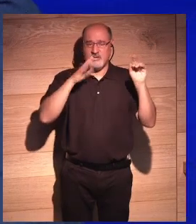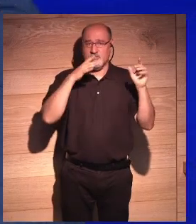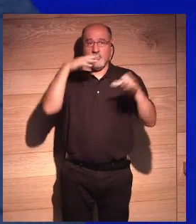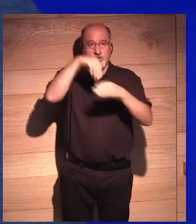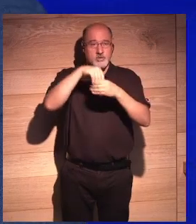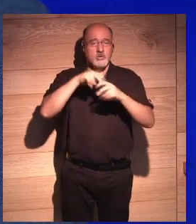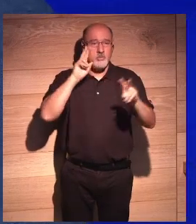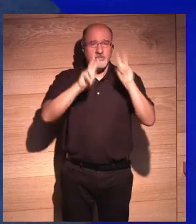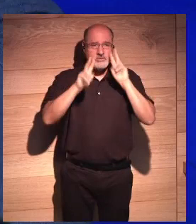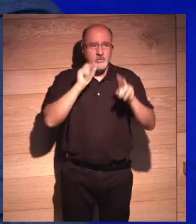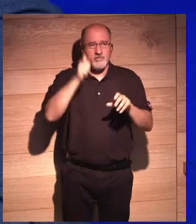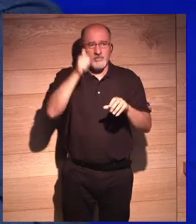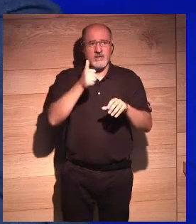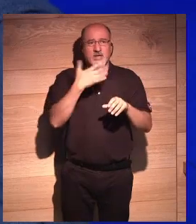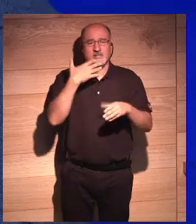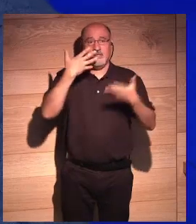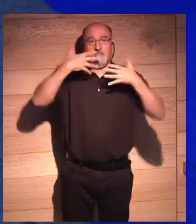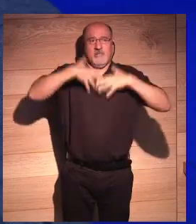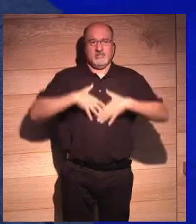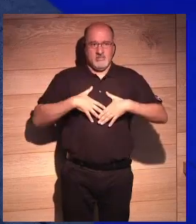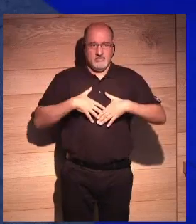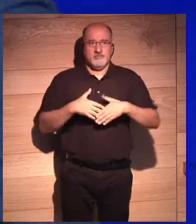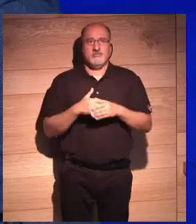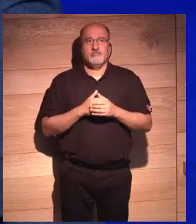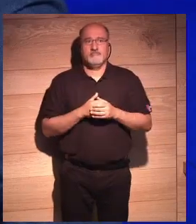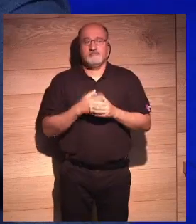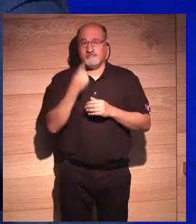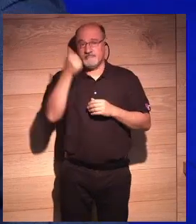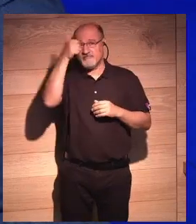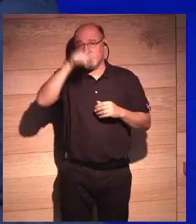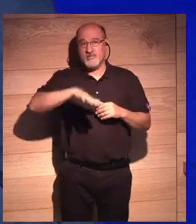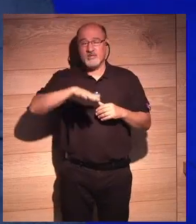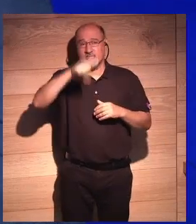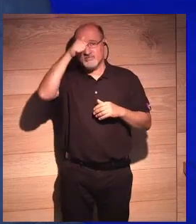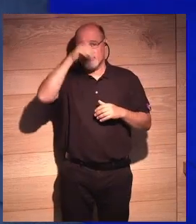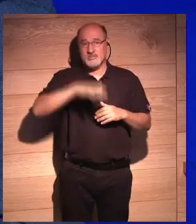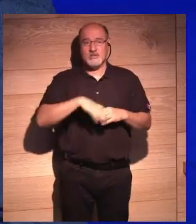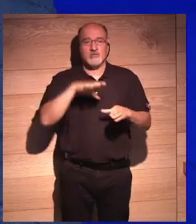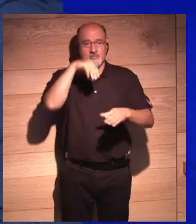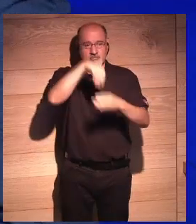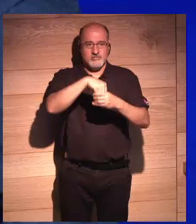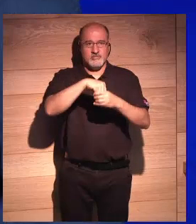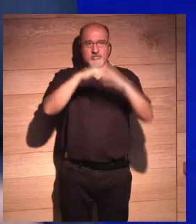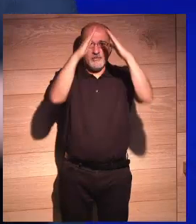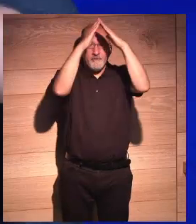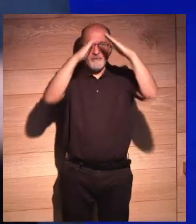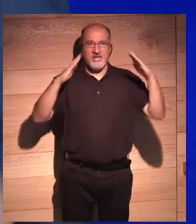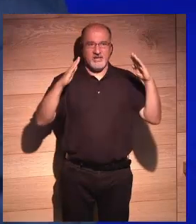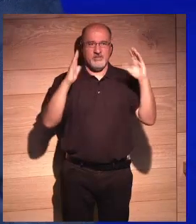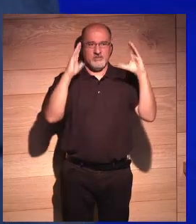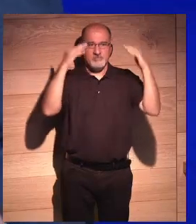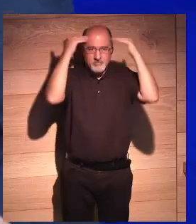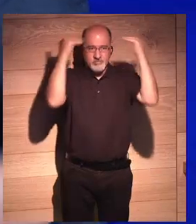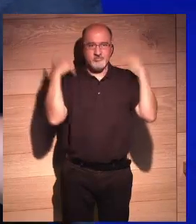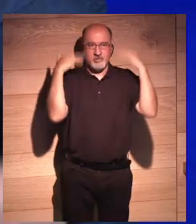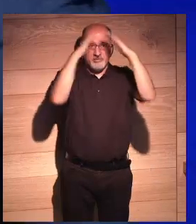type of content, that it's much more visual, it's much more immersive, because, well, what we were saying before, the fact of getting